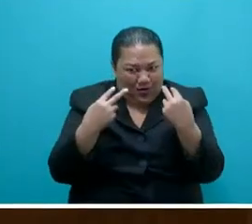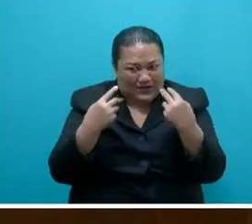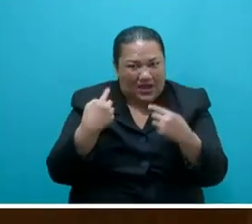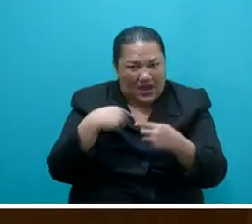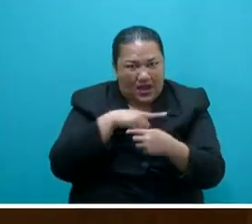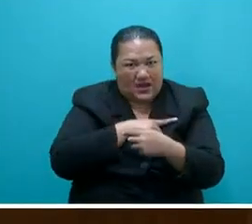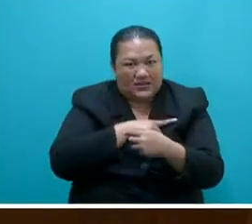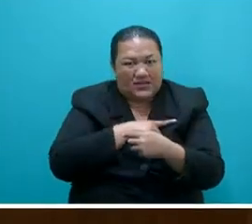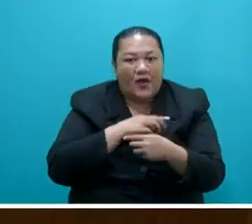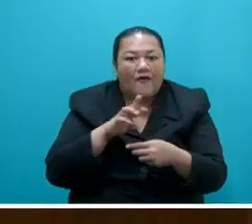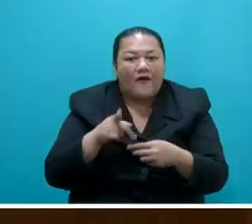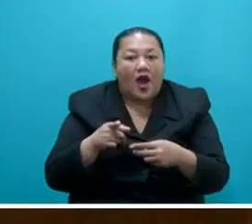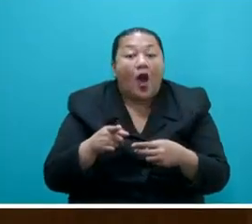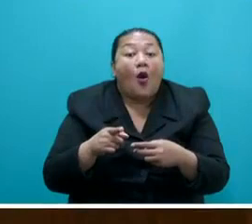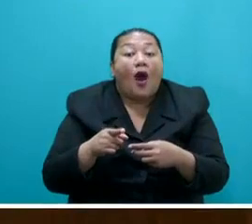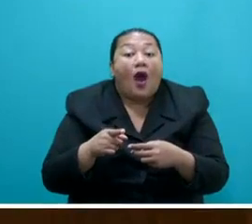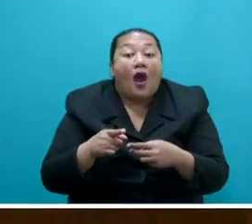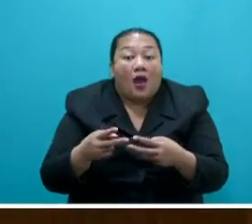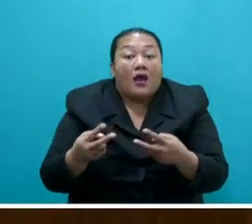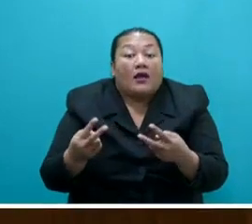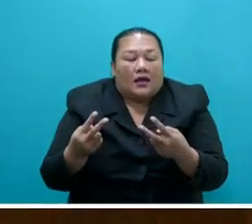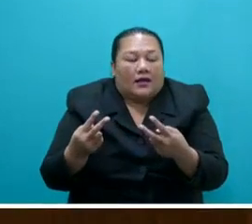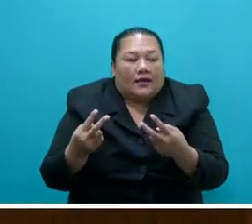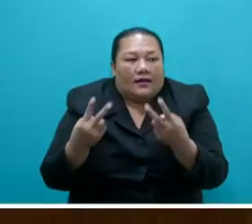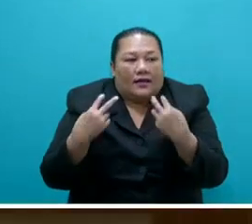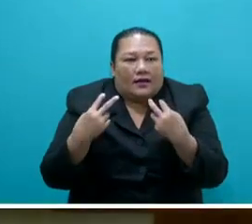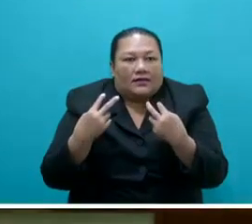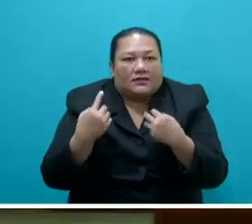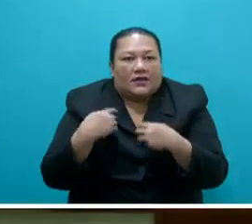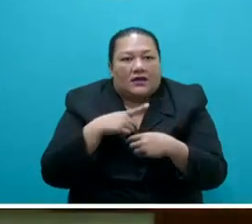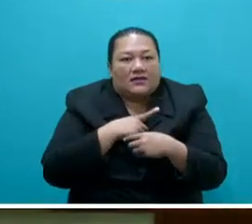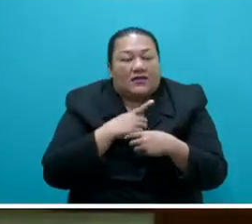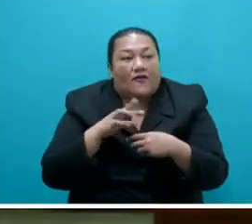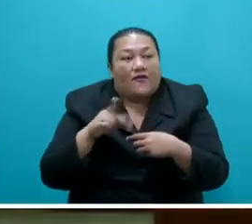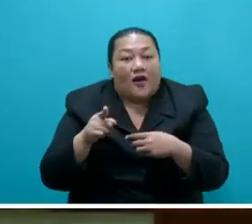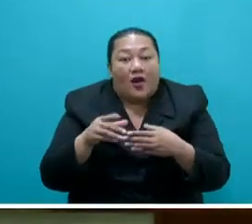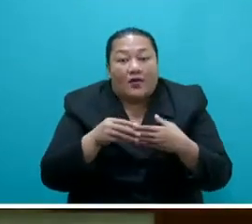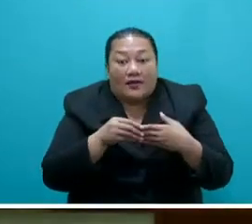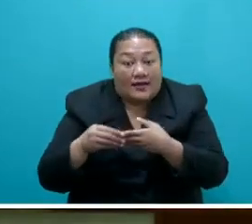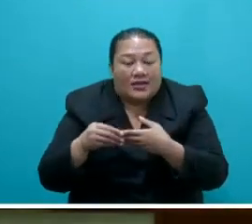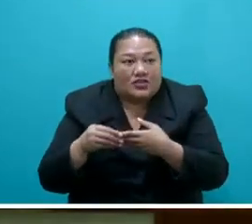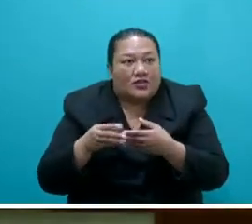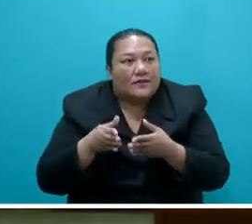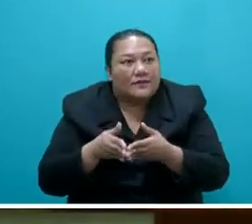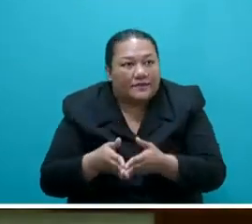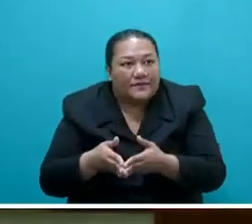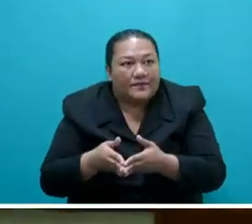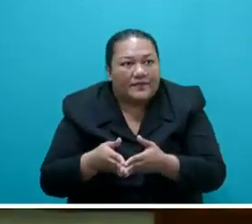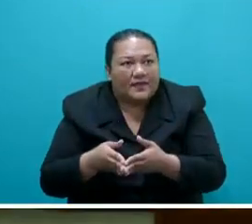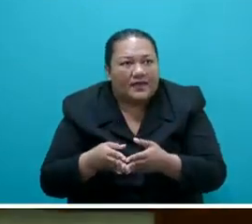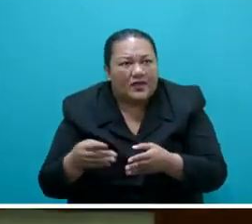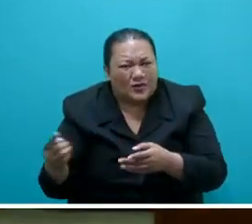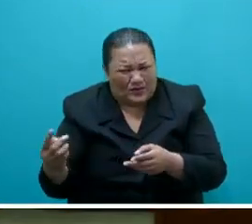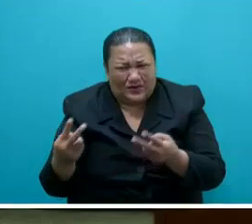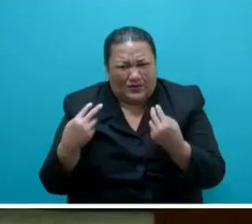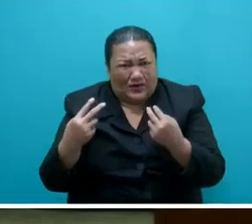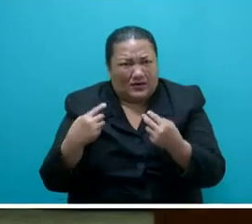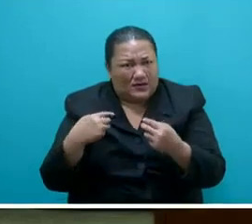I or any other proud Itaukei leaders sitting alongside me feel marginalized in our own country?